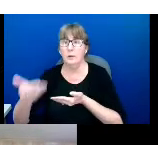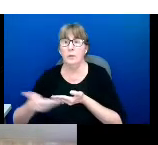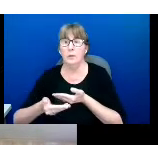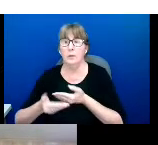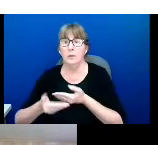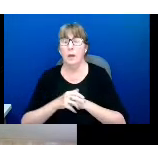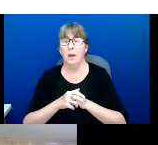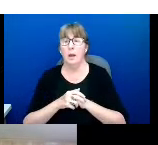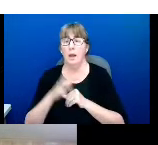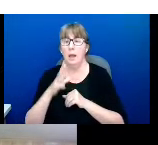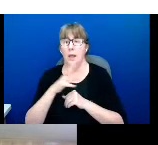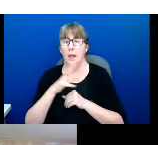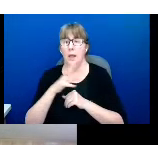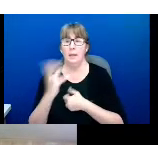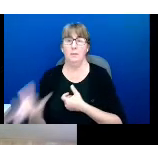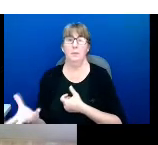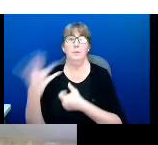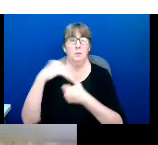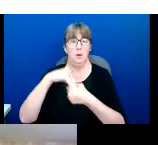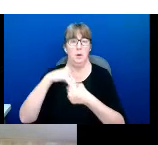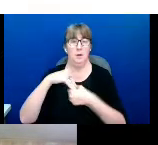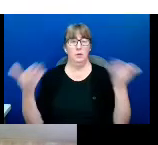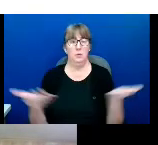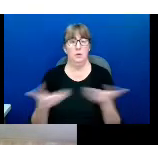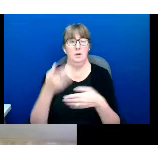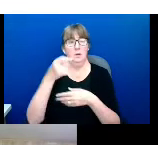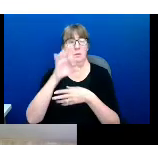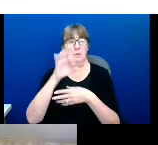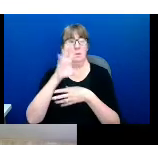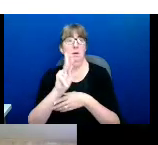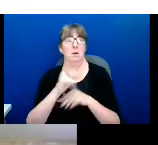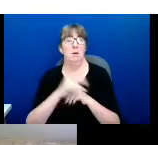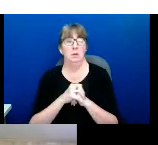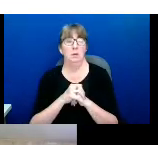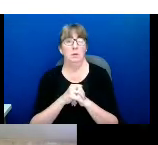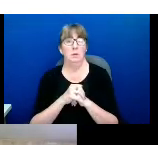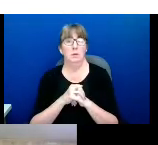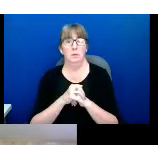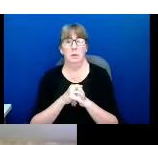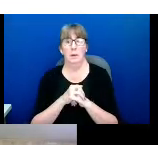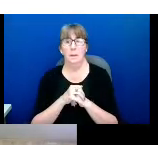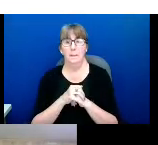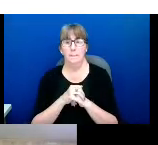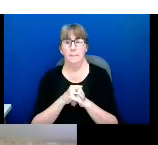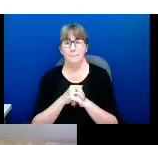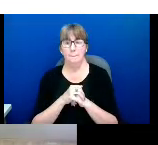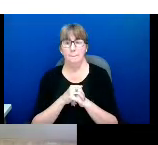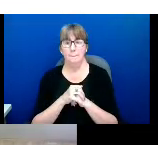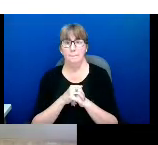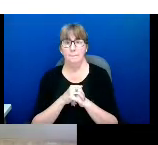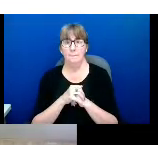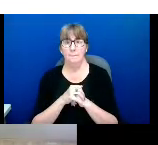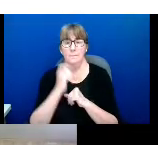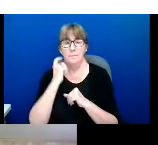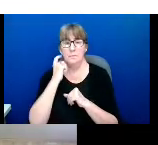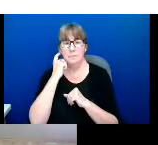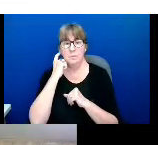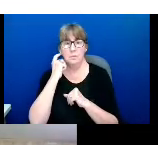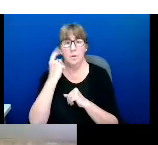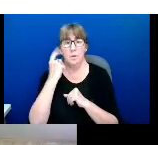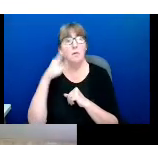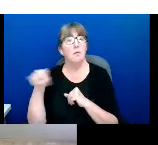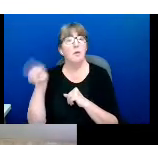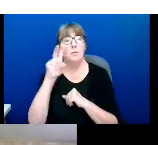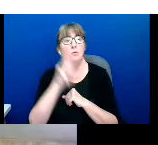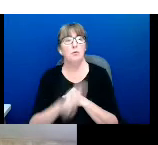and brought on to the park. It was just a matter of it was a little bit too far for them to travel every